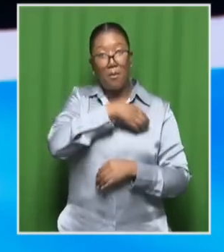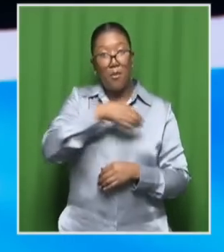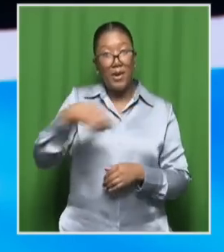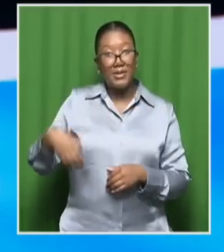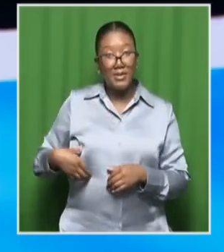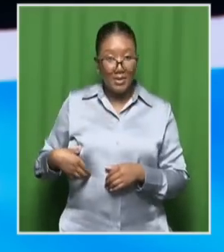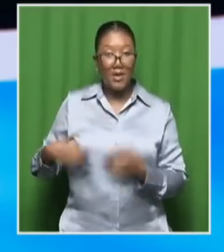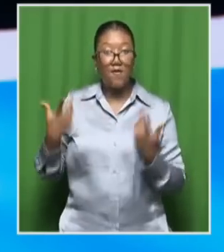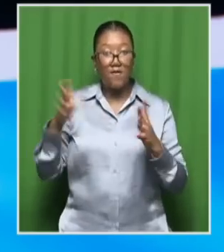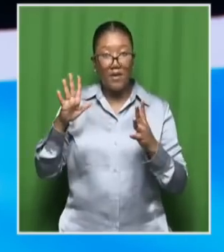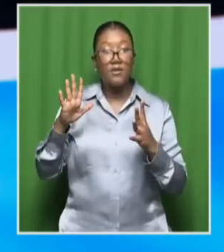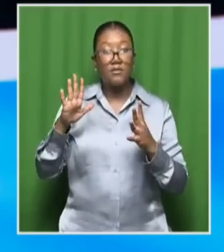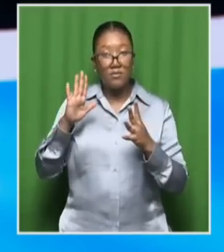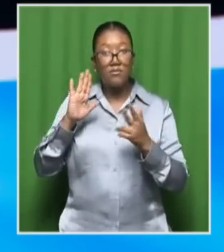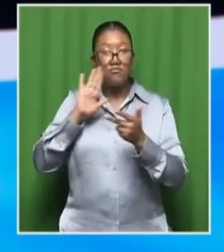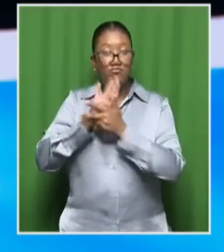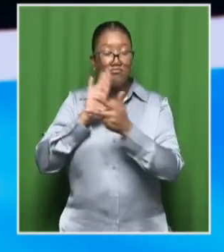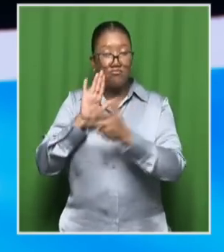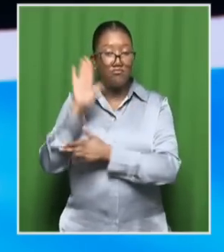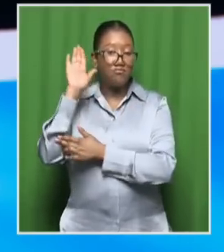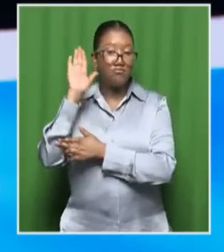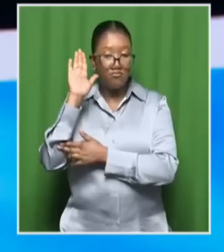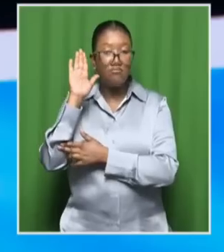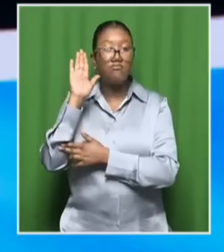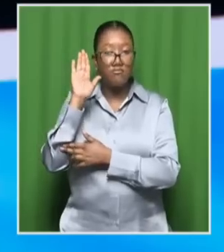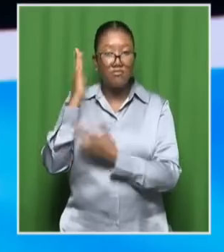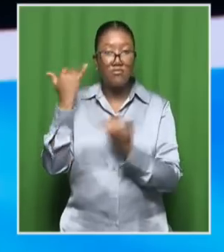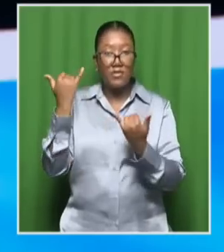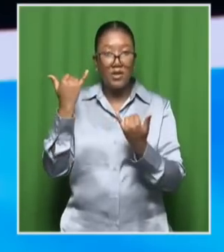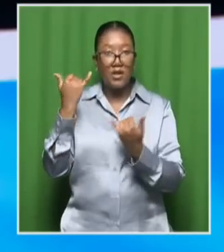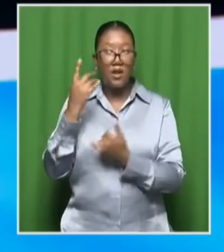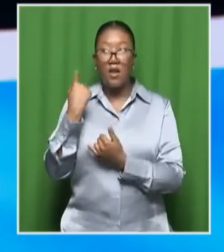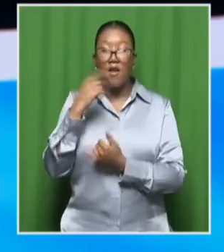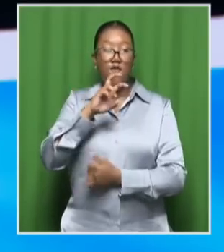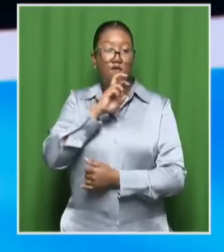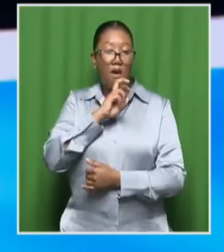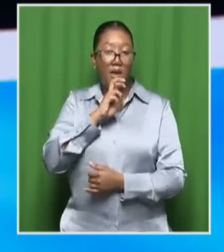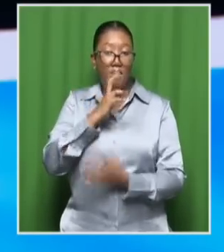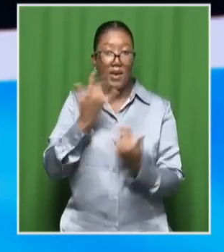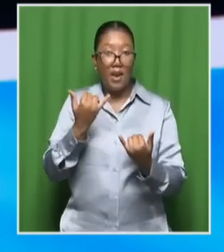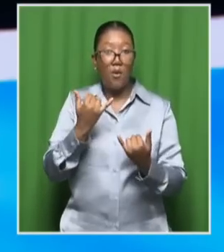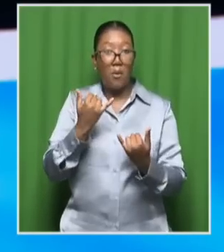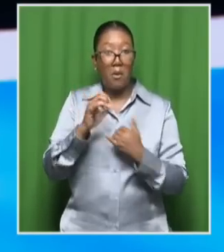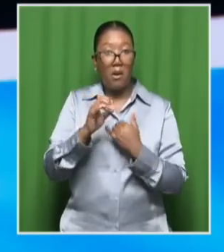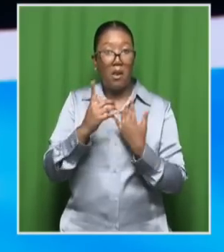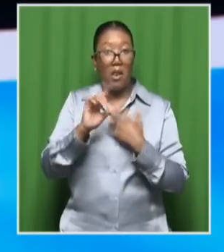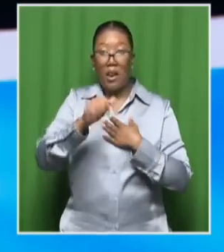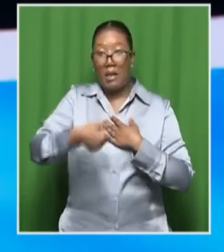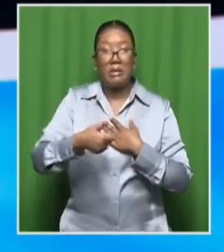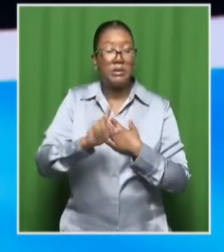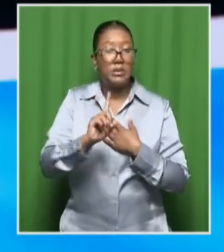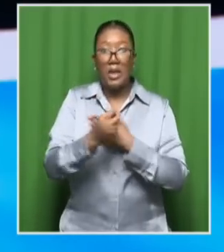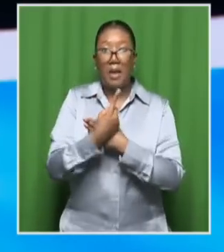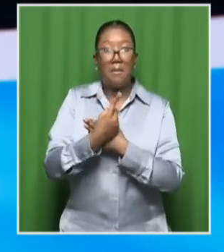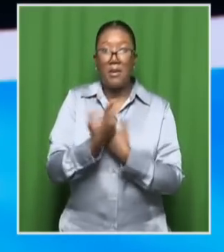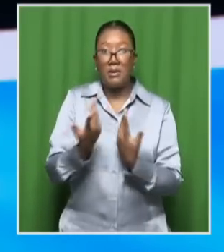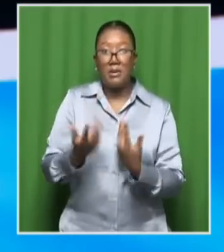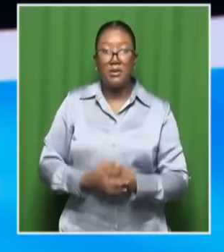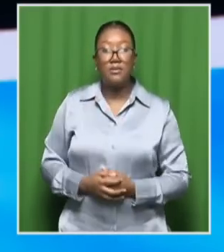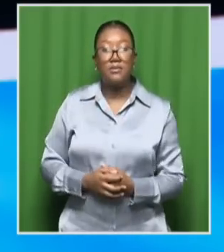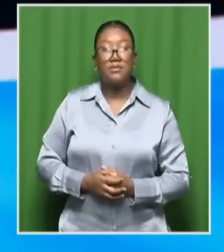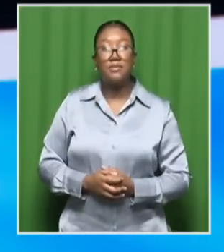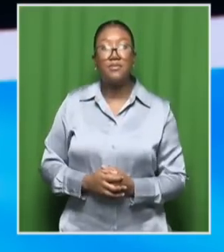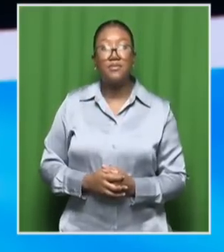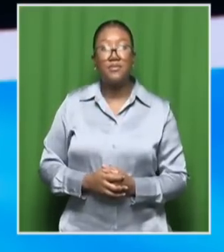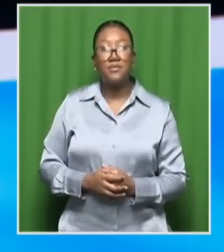Friday. Perhaps the next step now, what's going to happen? I think